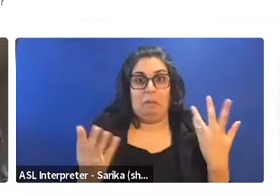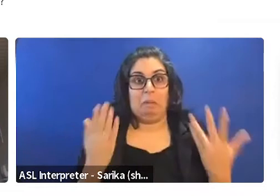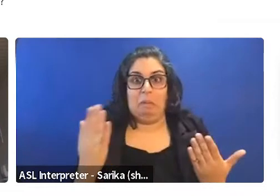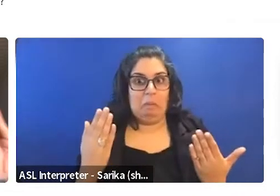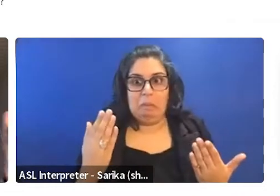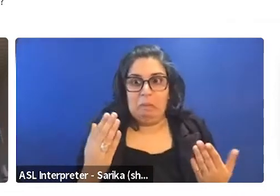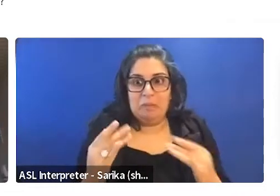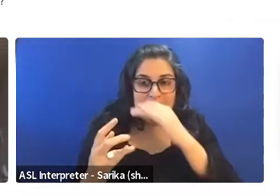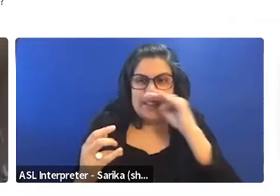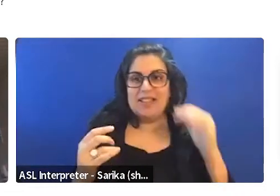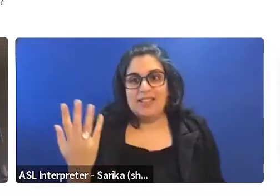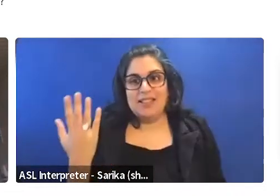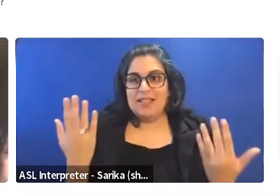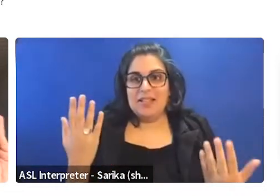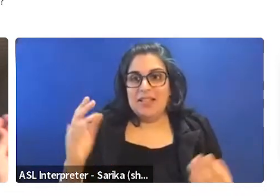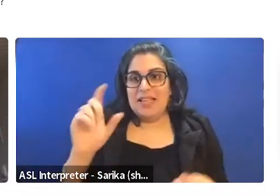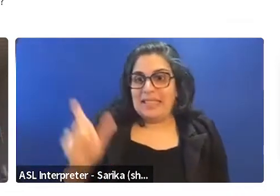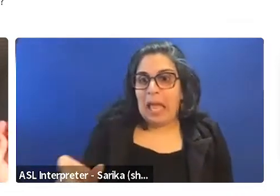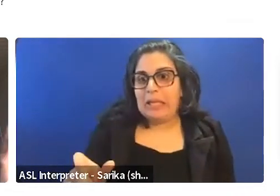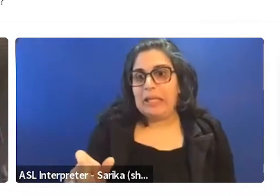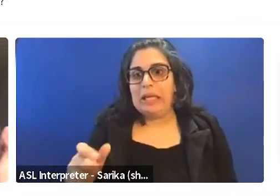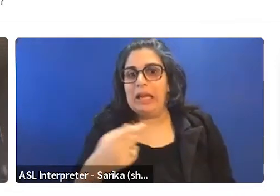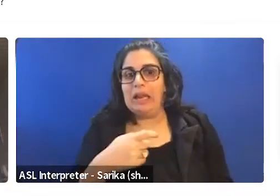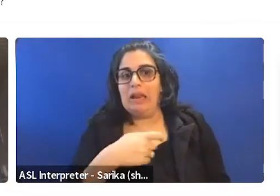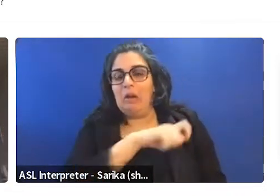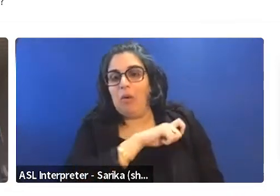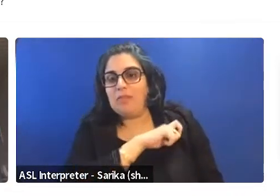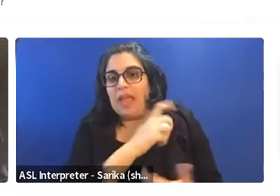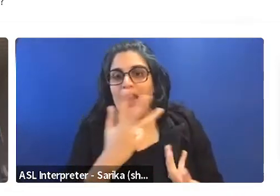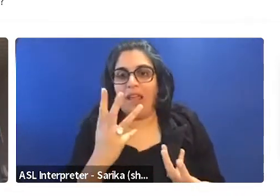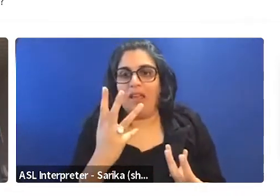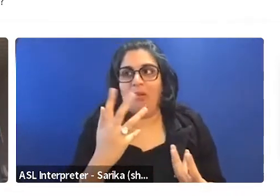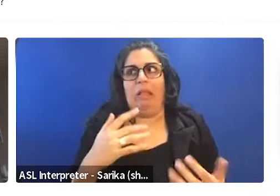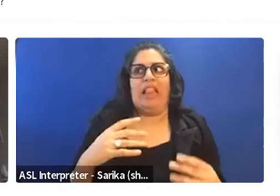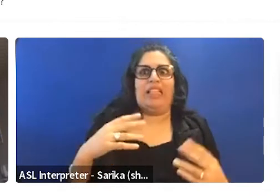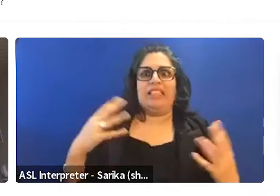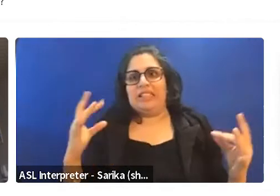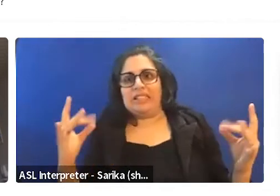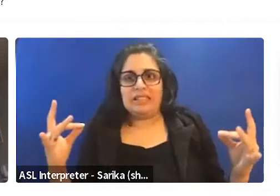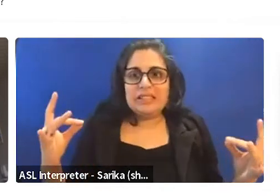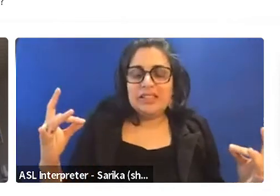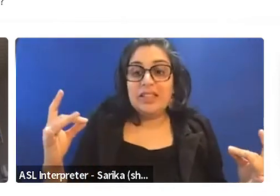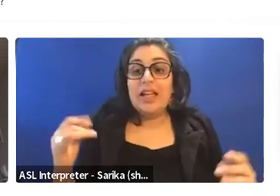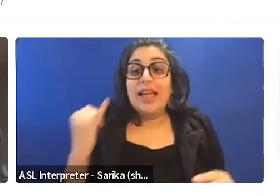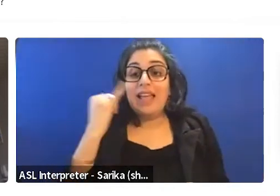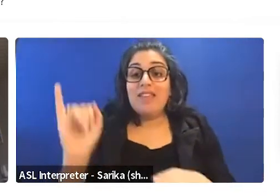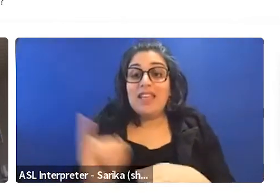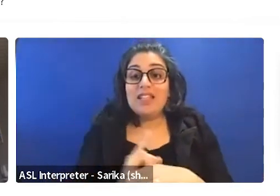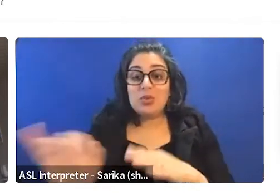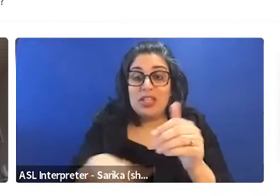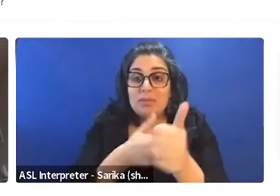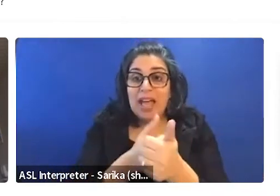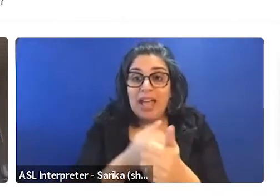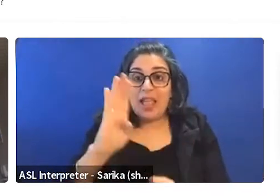or the Spanish are going to be like, I don't want this thing because it will put me in trouble and my businesses. And if the industry is behind it, it